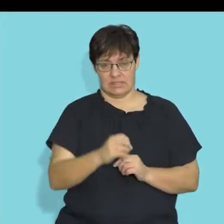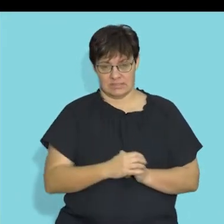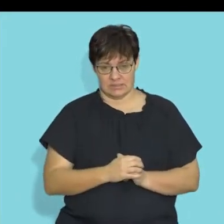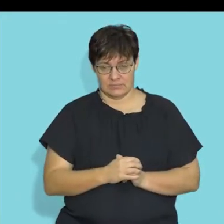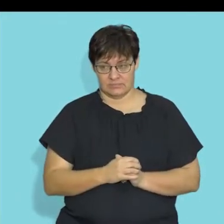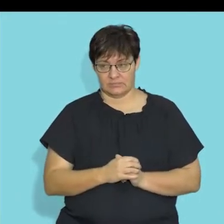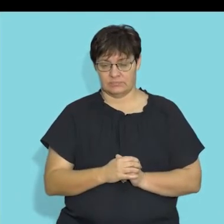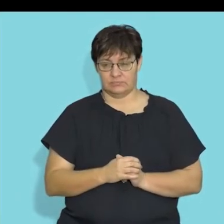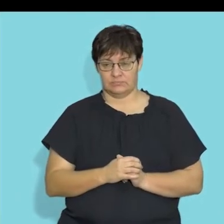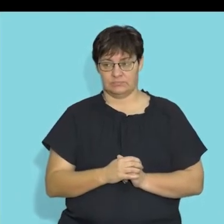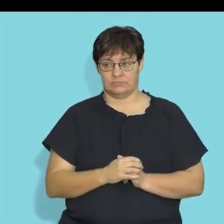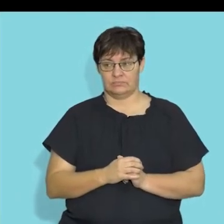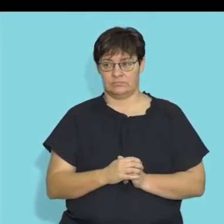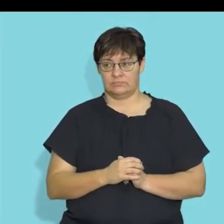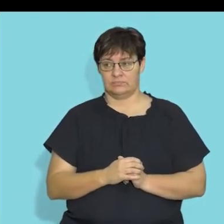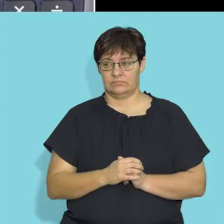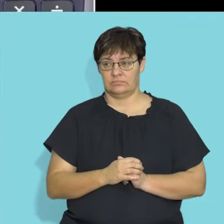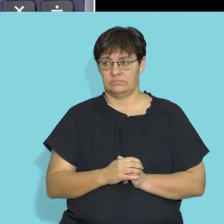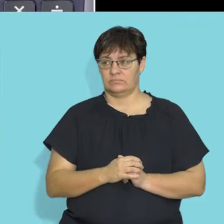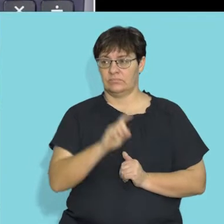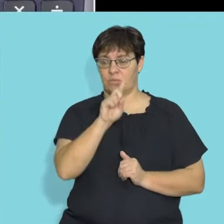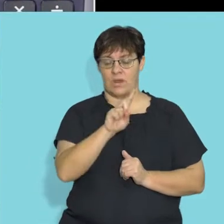30%. Let's do that.